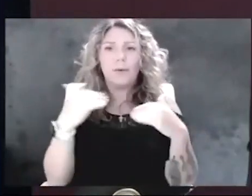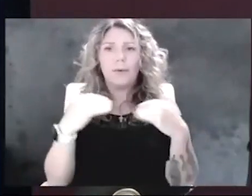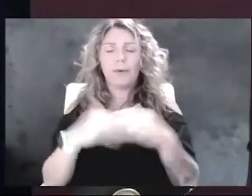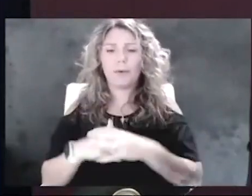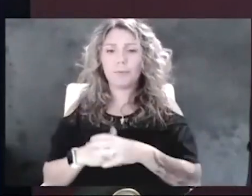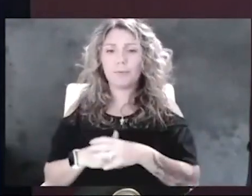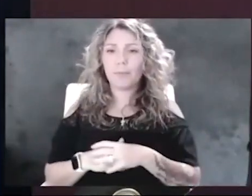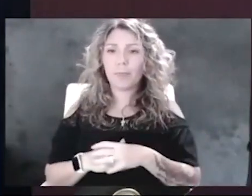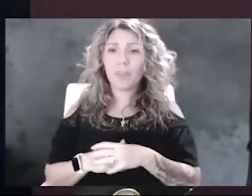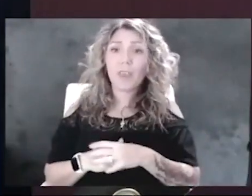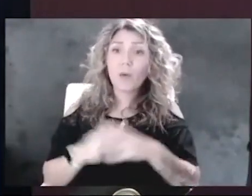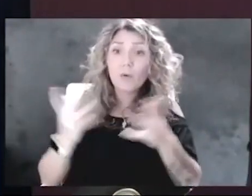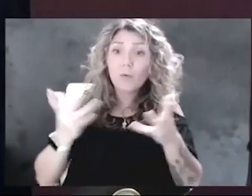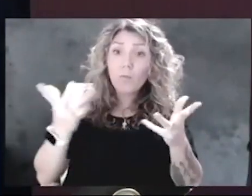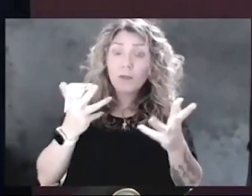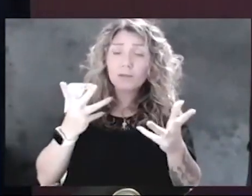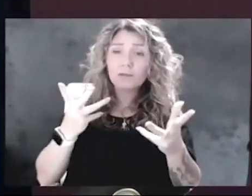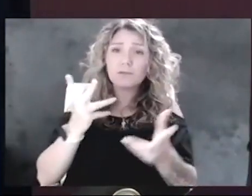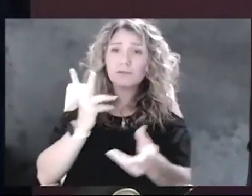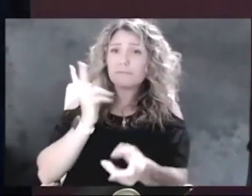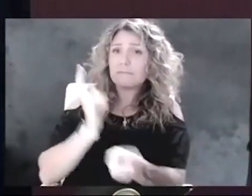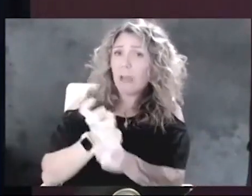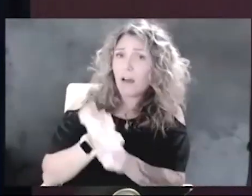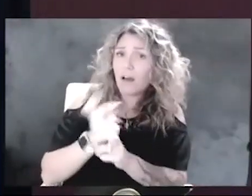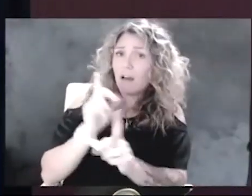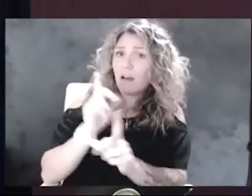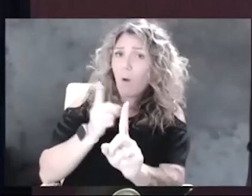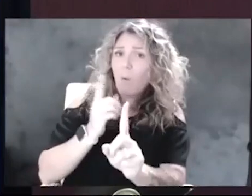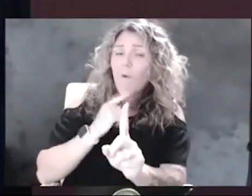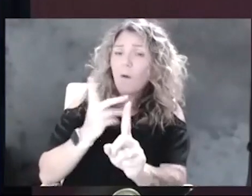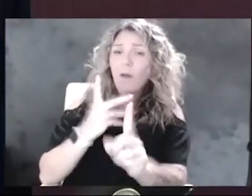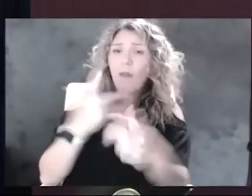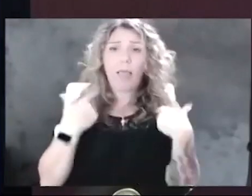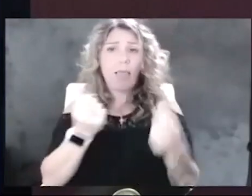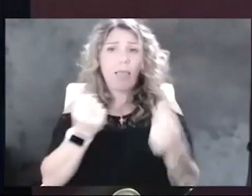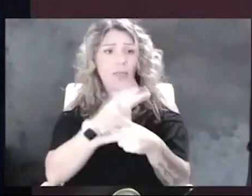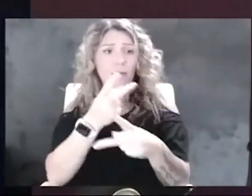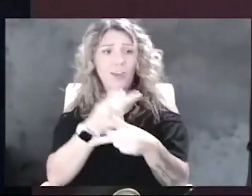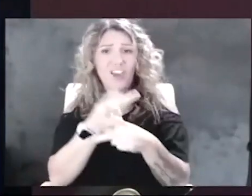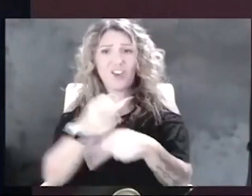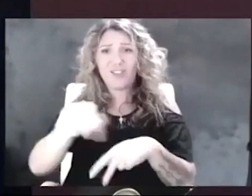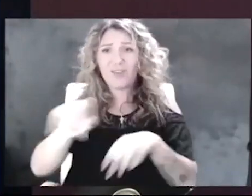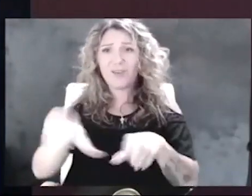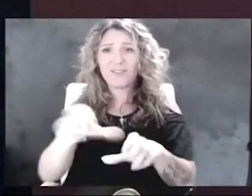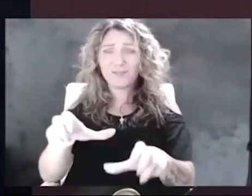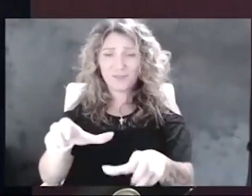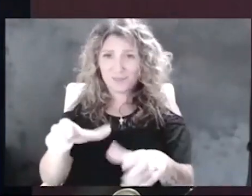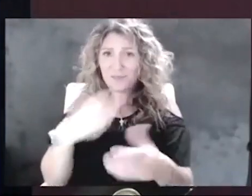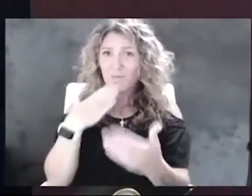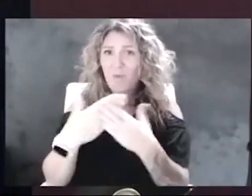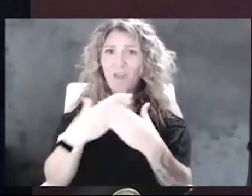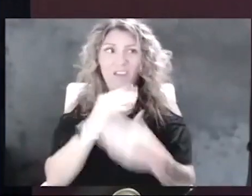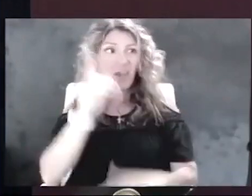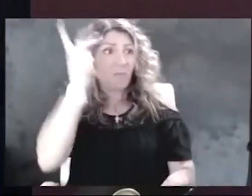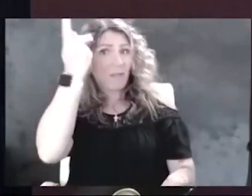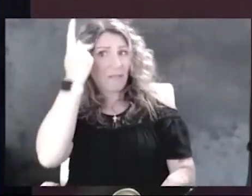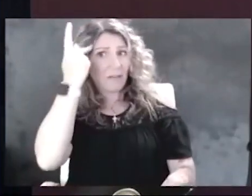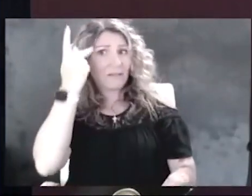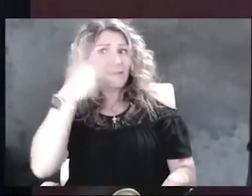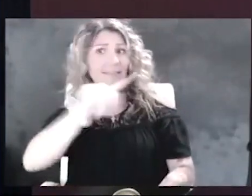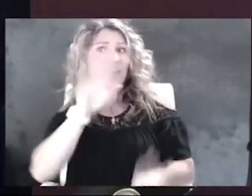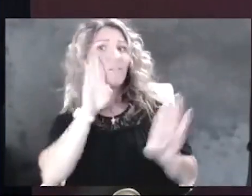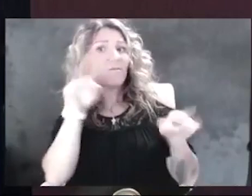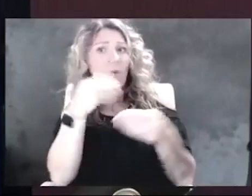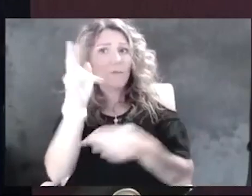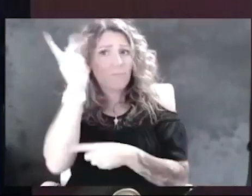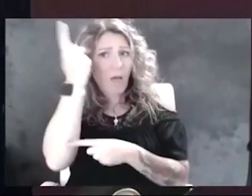is that when you let healthcare folks do healthcare, it works pretty well. We try to let the political leaders do politics. But man, at the end of